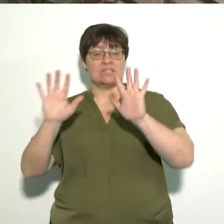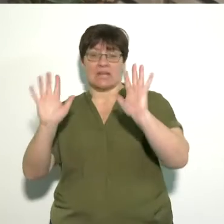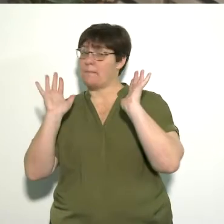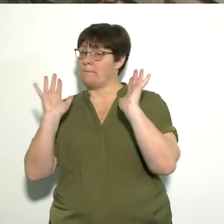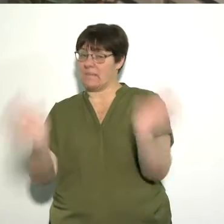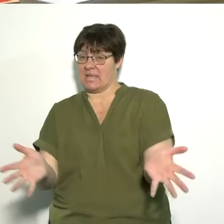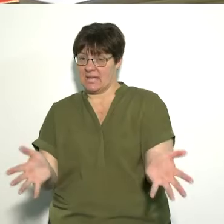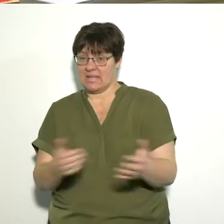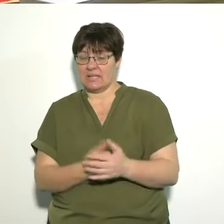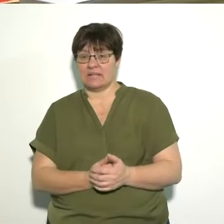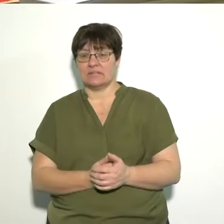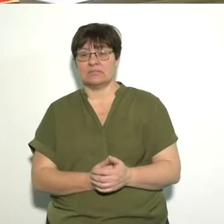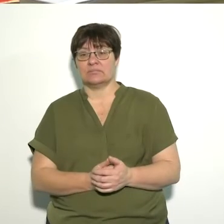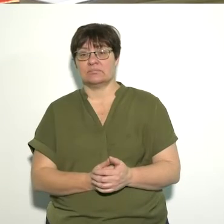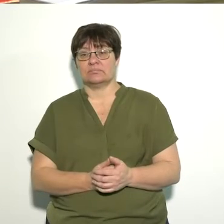So you can see on my